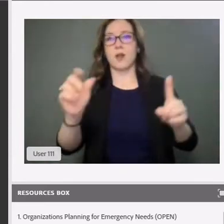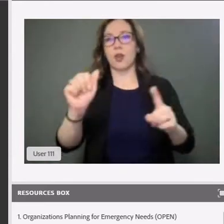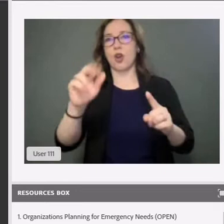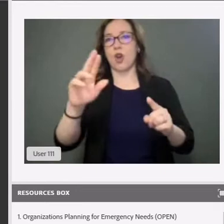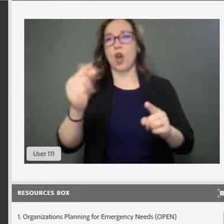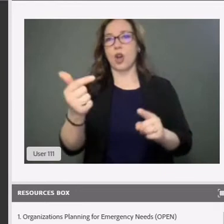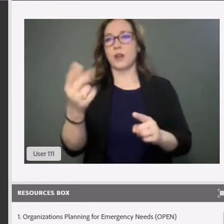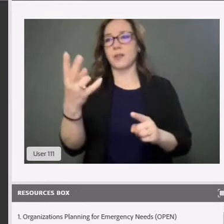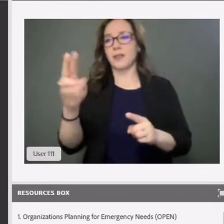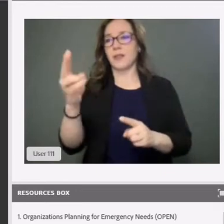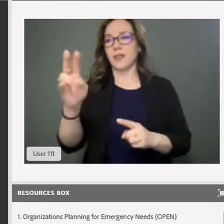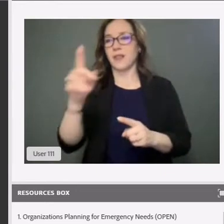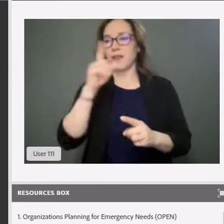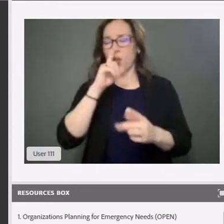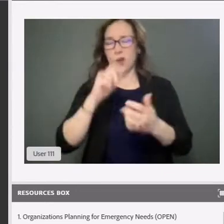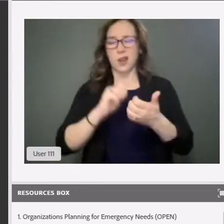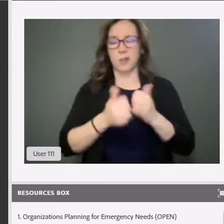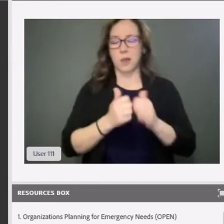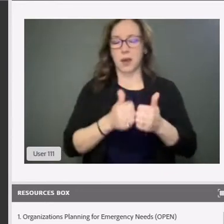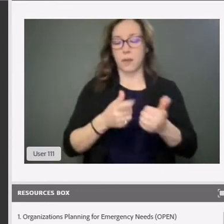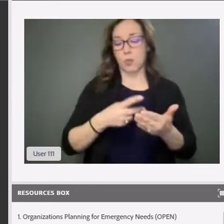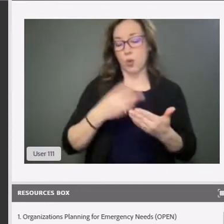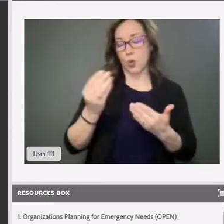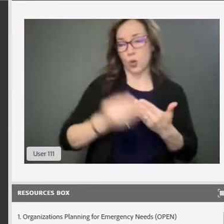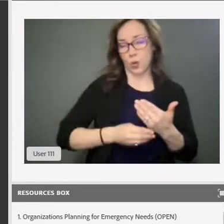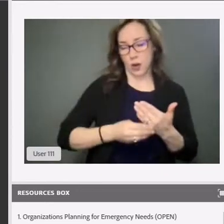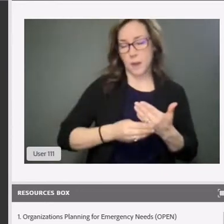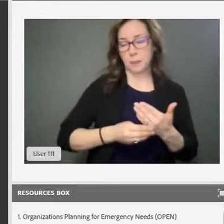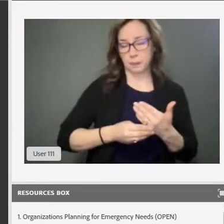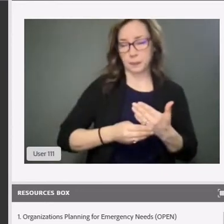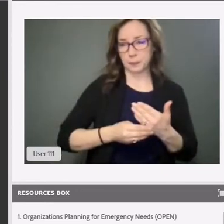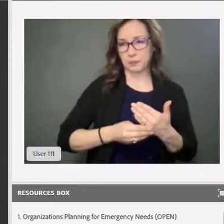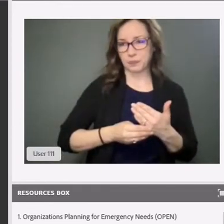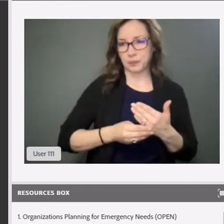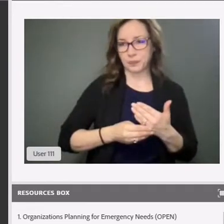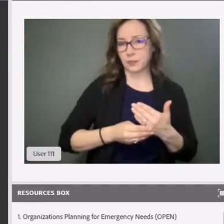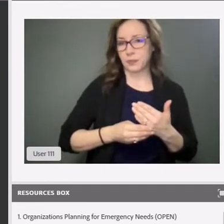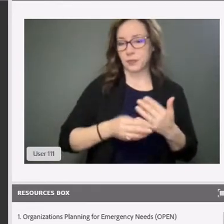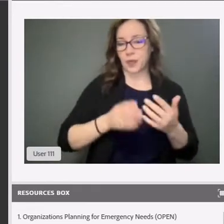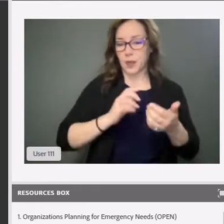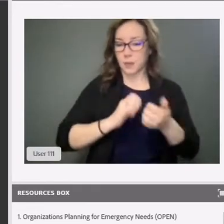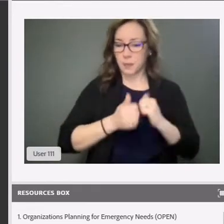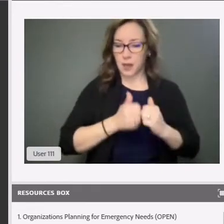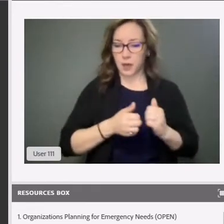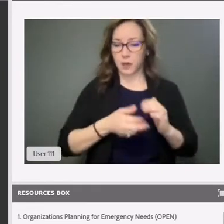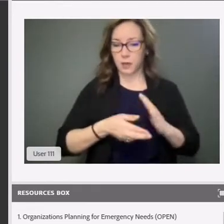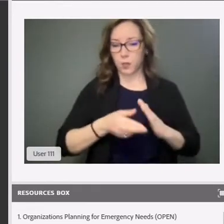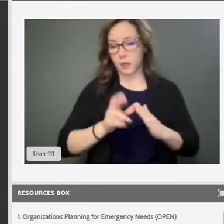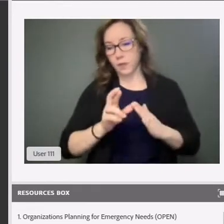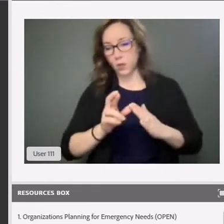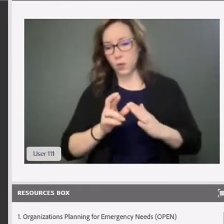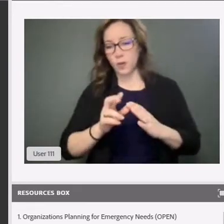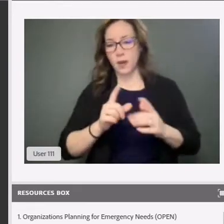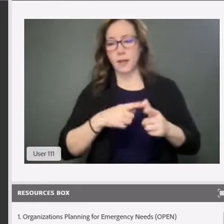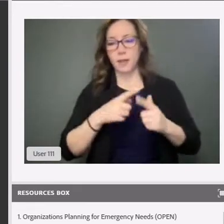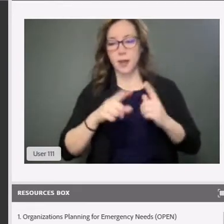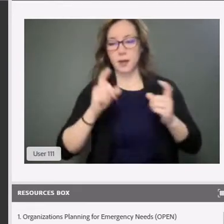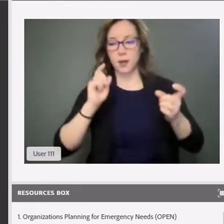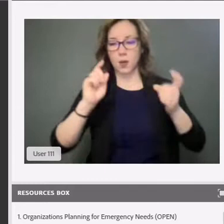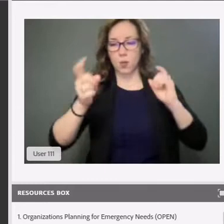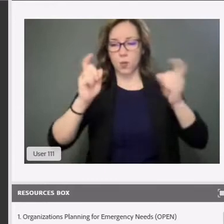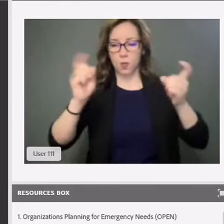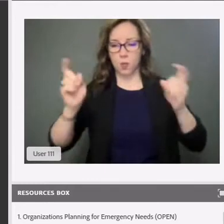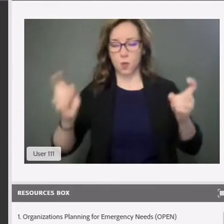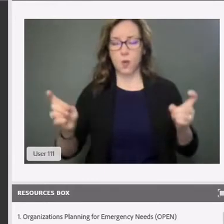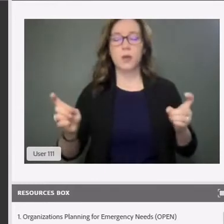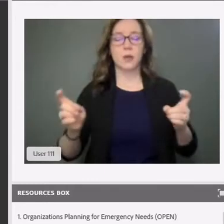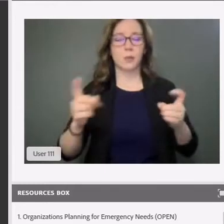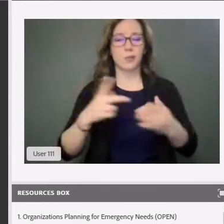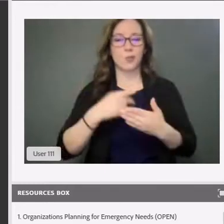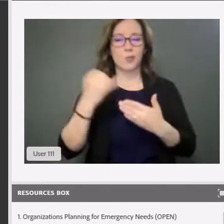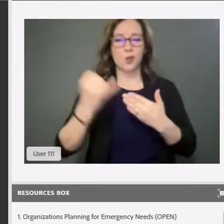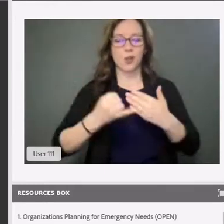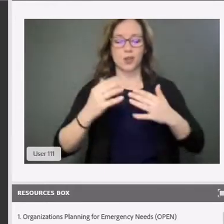That's for our competitive programs, where we do a competitive review and award by the project level. As I mentioned earlier, for